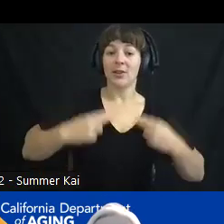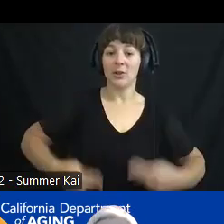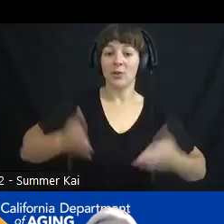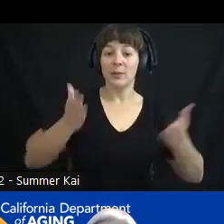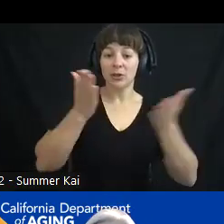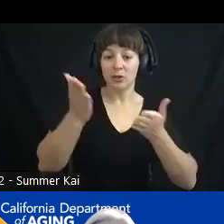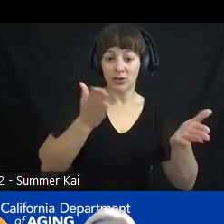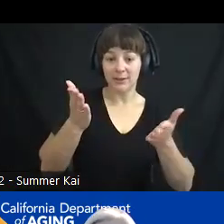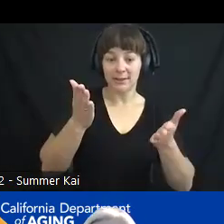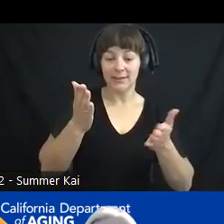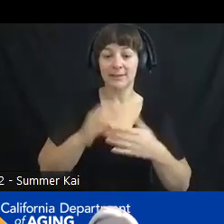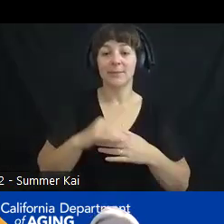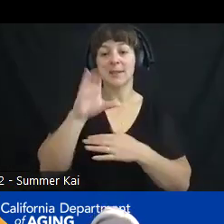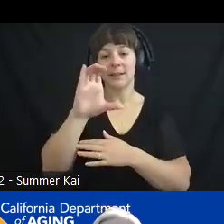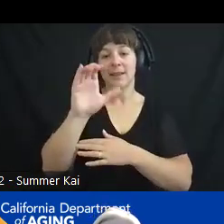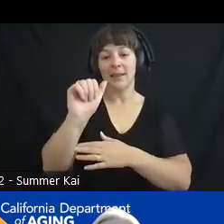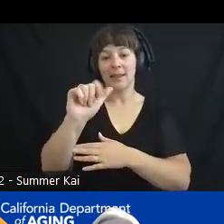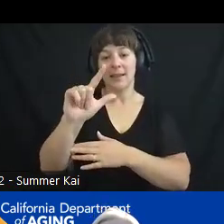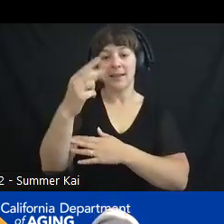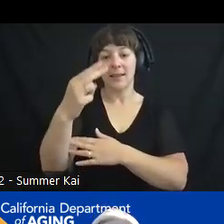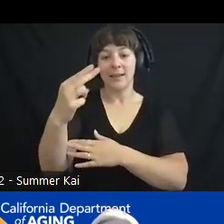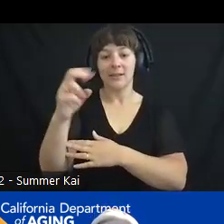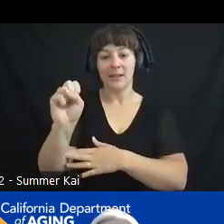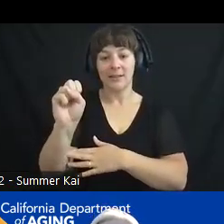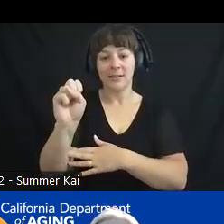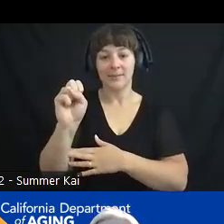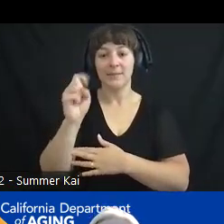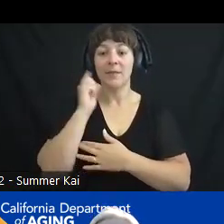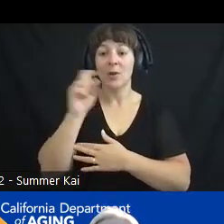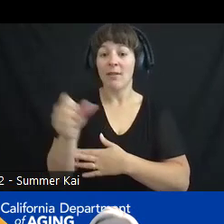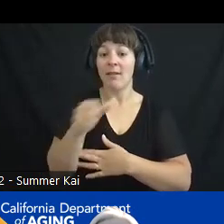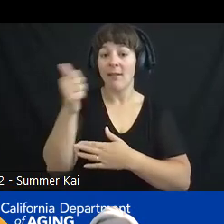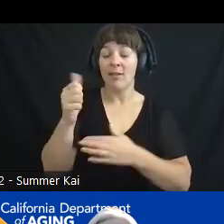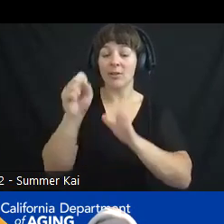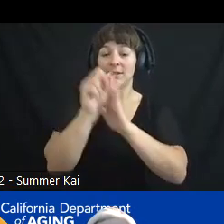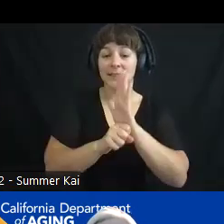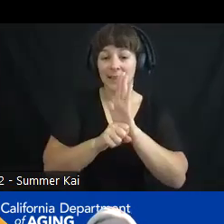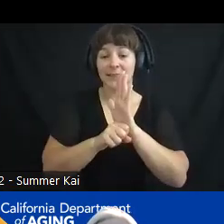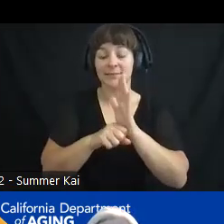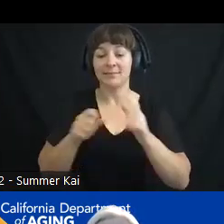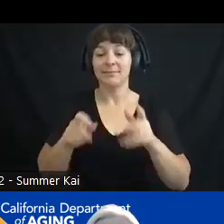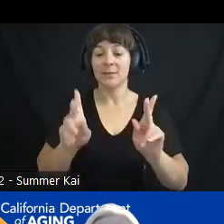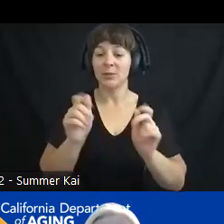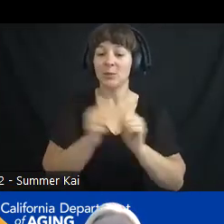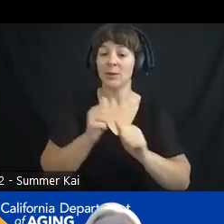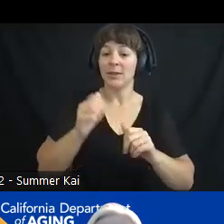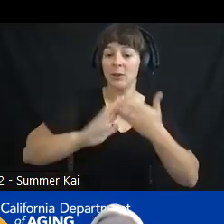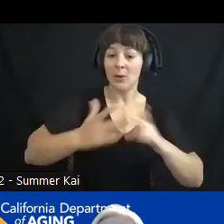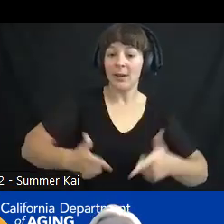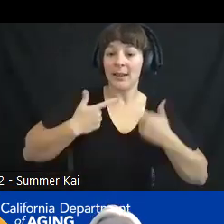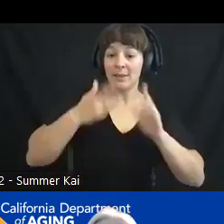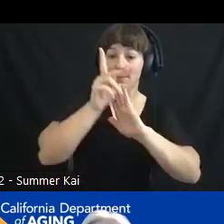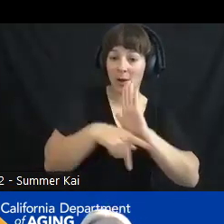Agency, or CalHHS, in addition to other state entities, on community living policies and